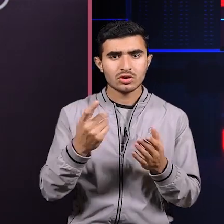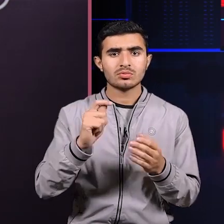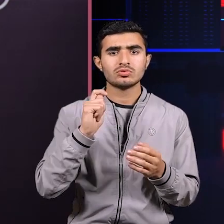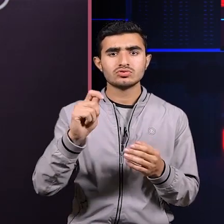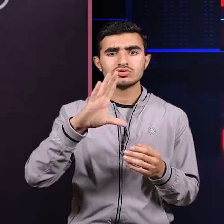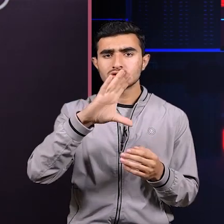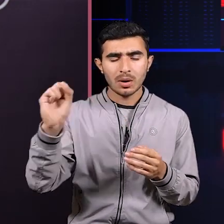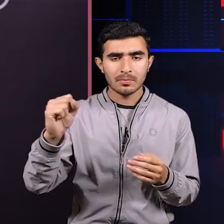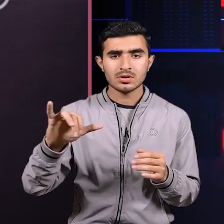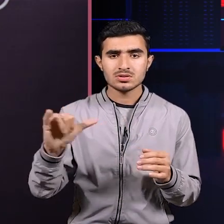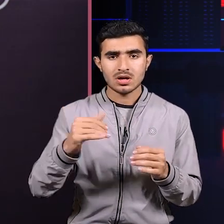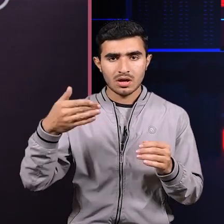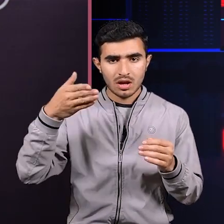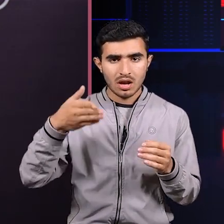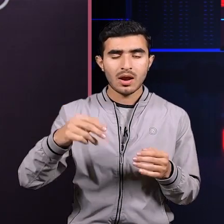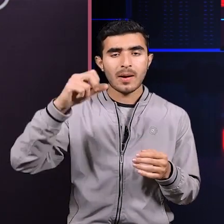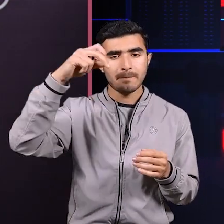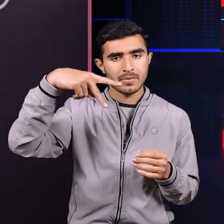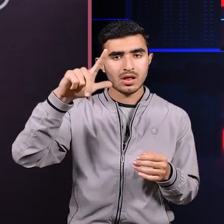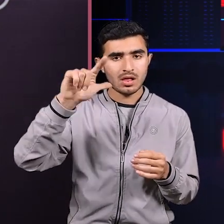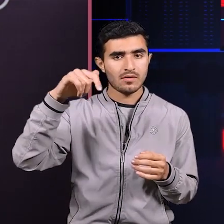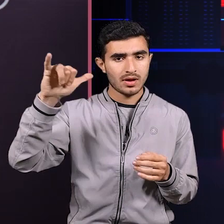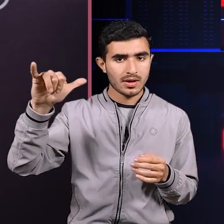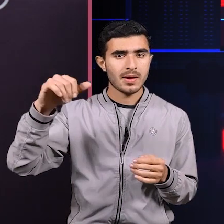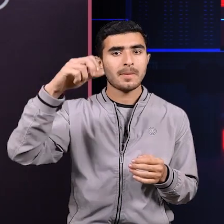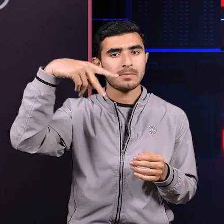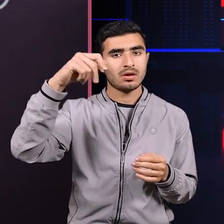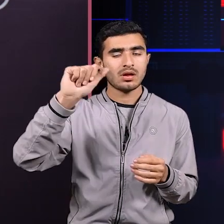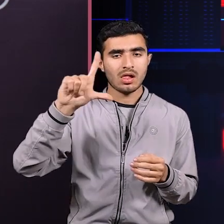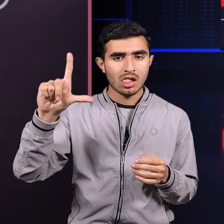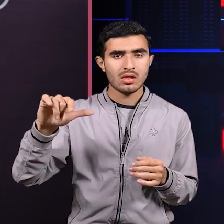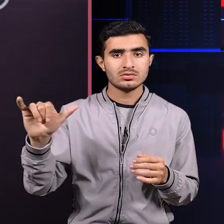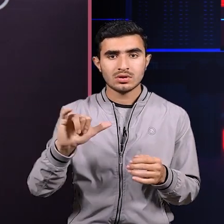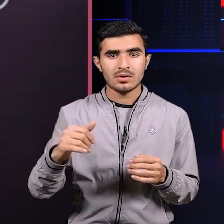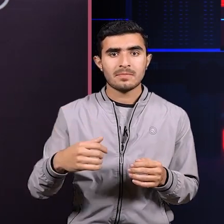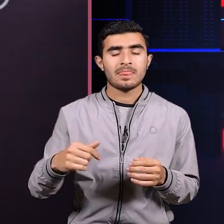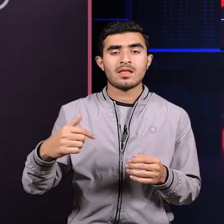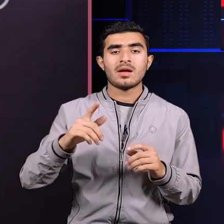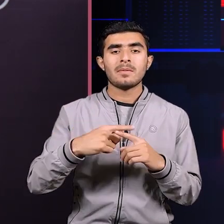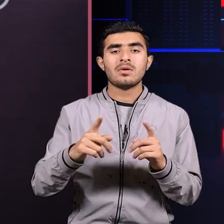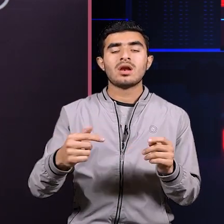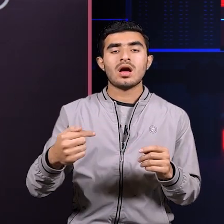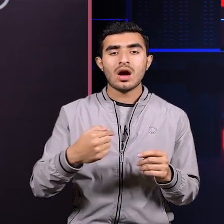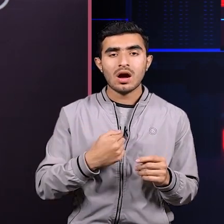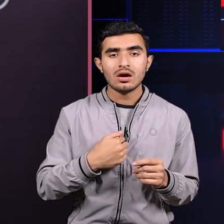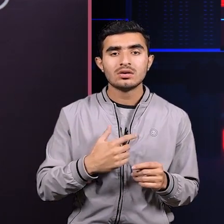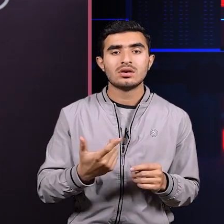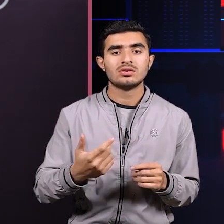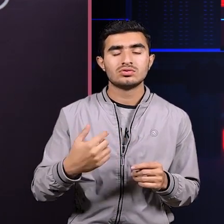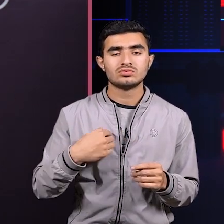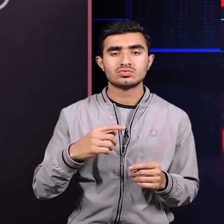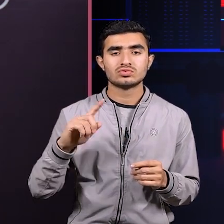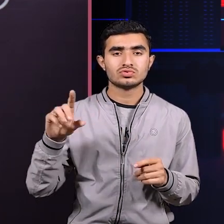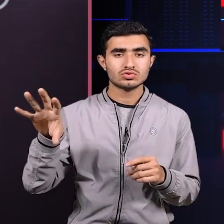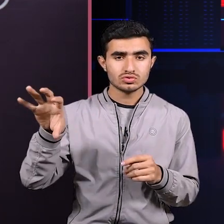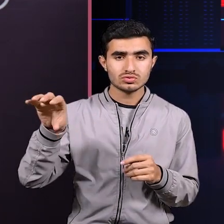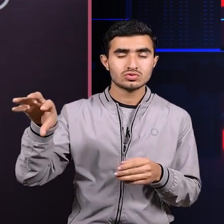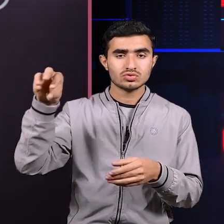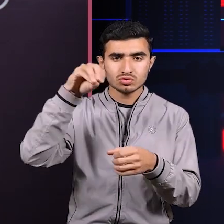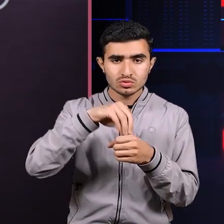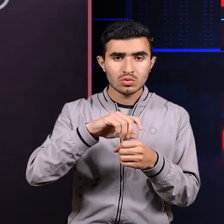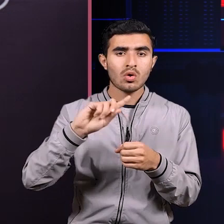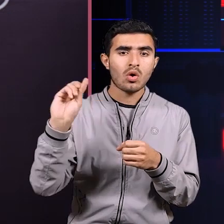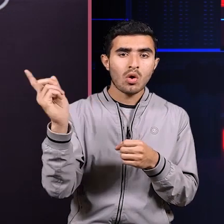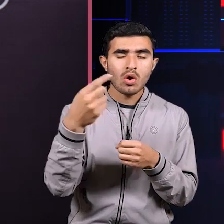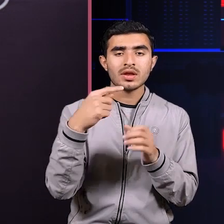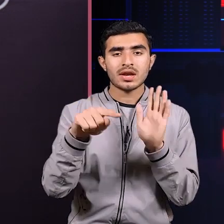to have put together such an amazing concept like PlayPal. But I took all